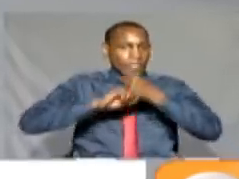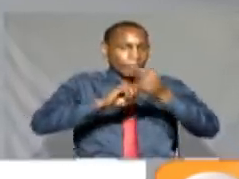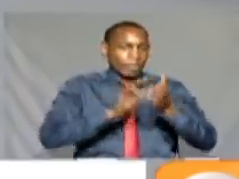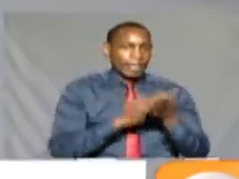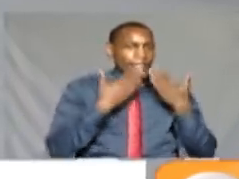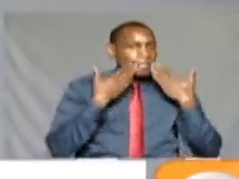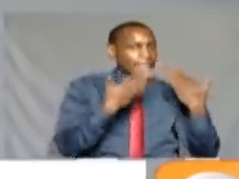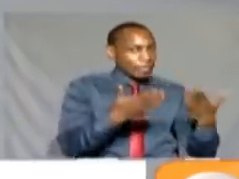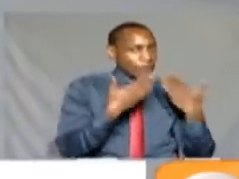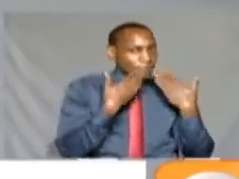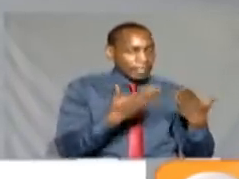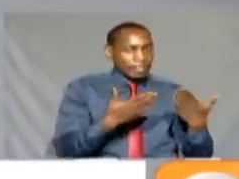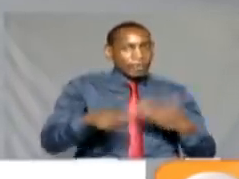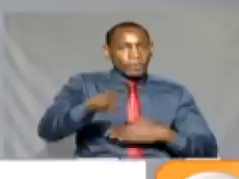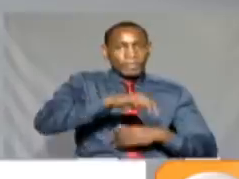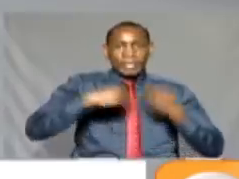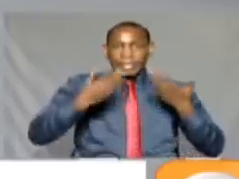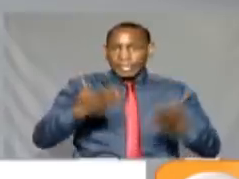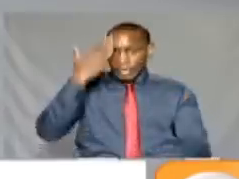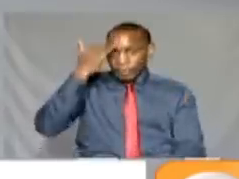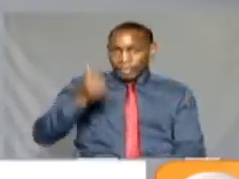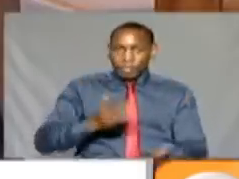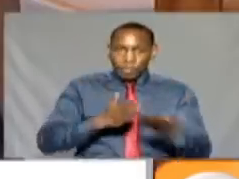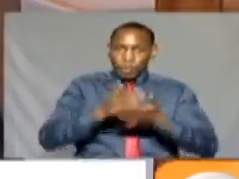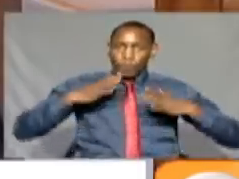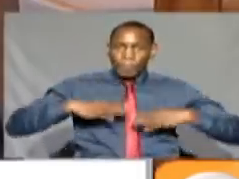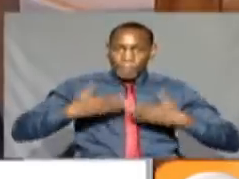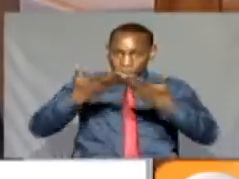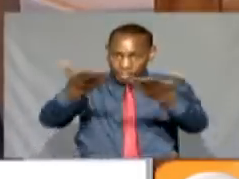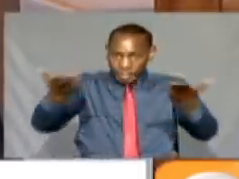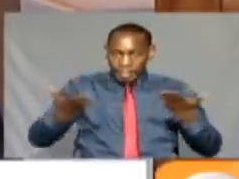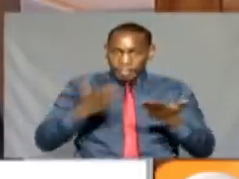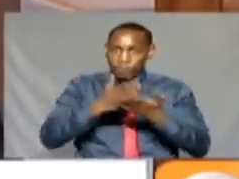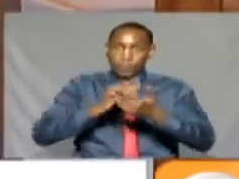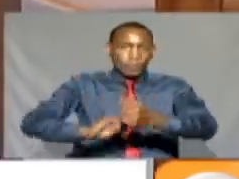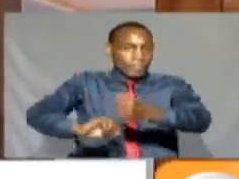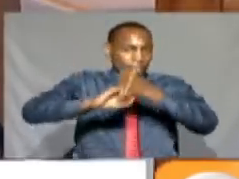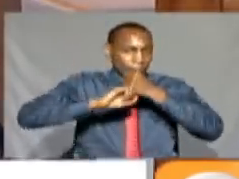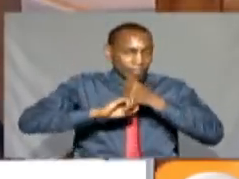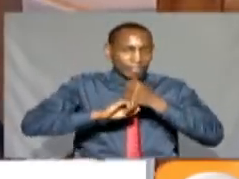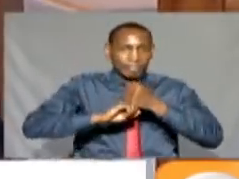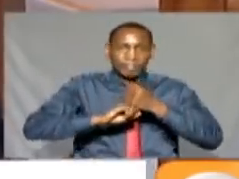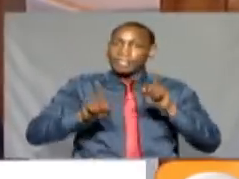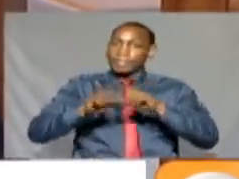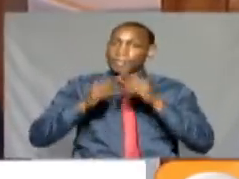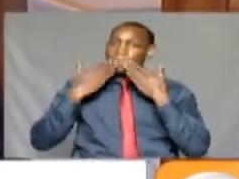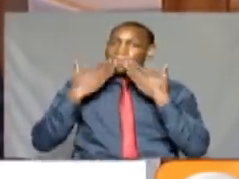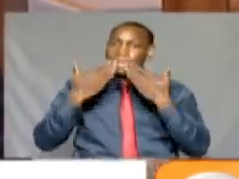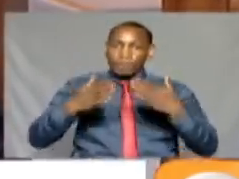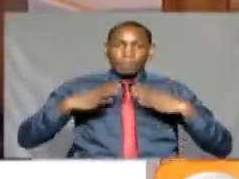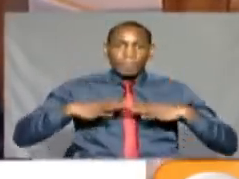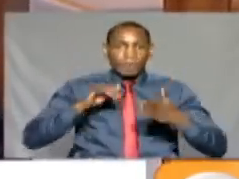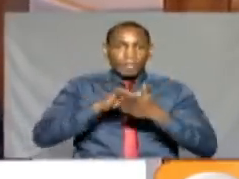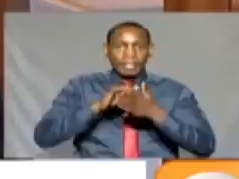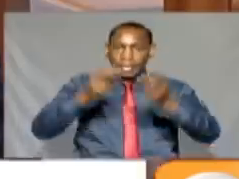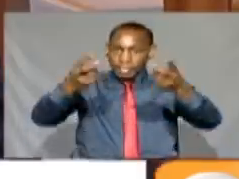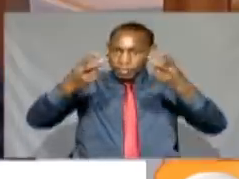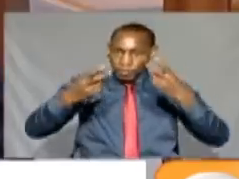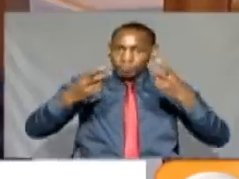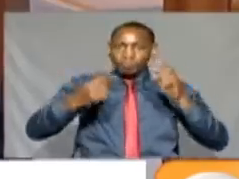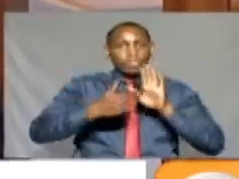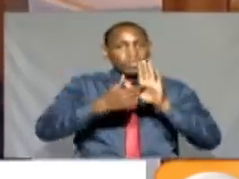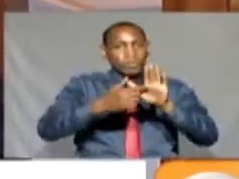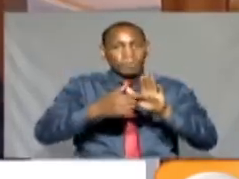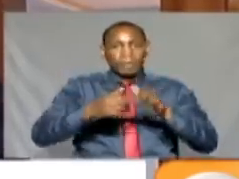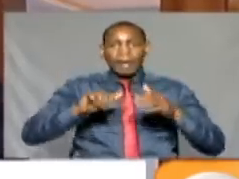mean, we are here courtesy of the people. They made us who we are, so we are grateful for those who watched our shows, for those who